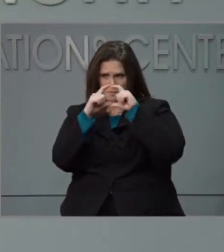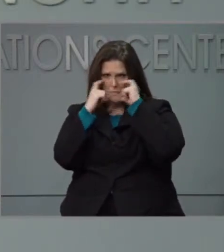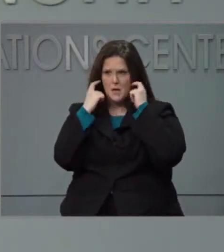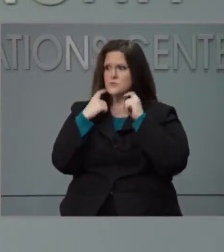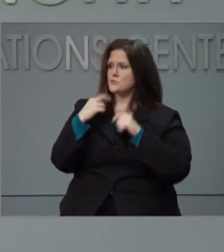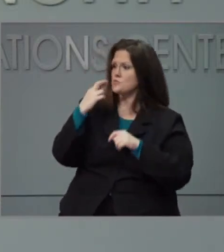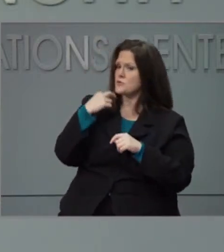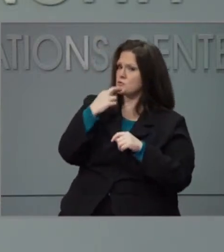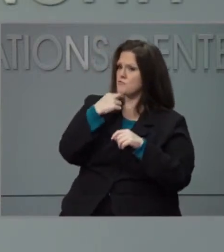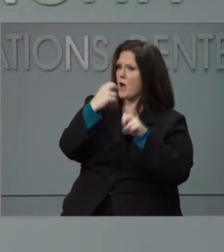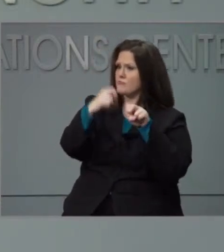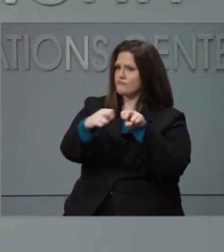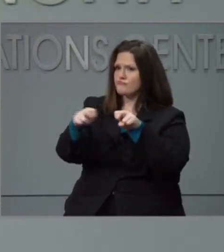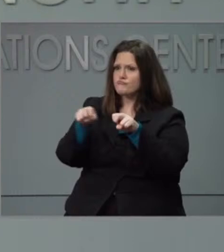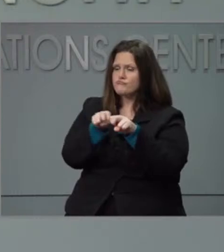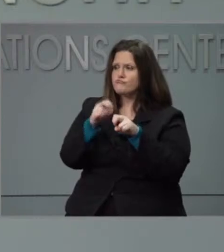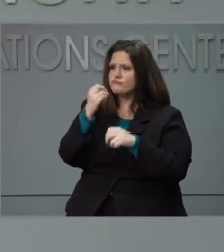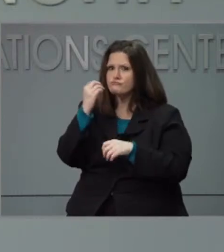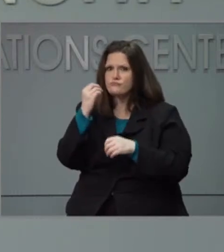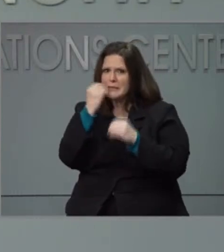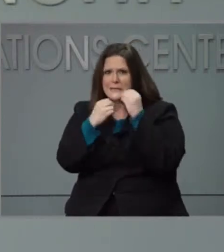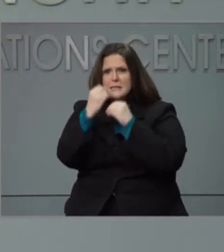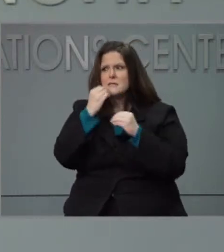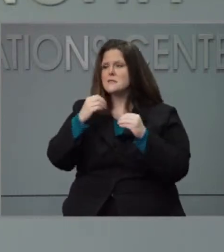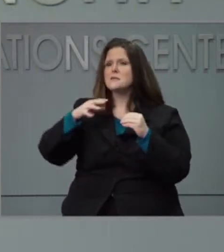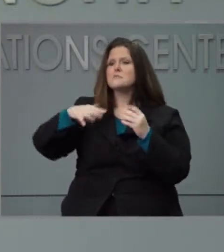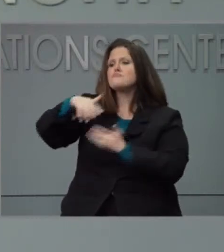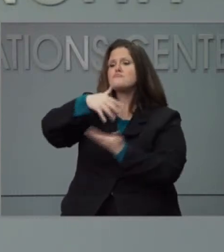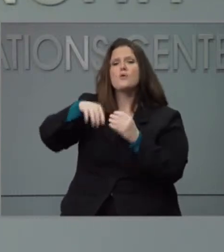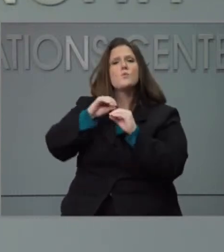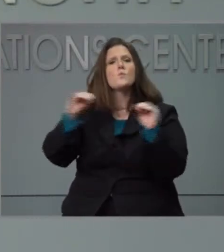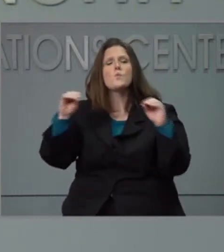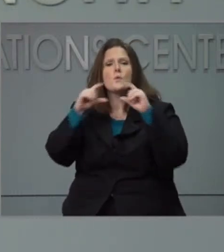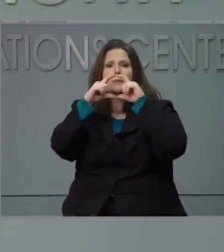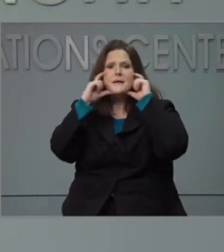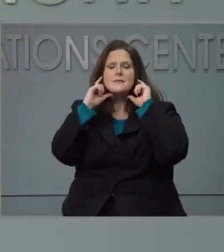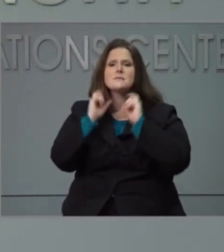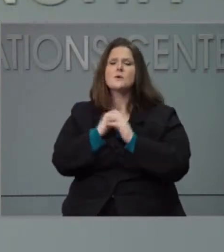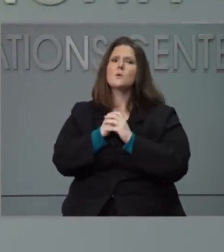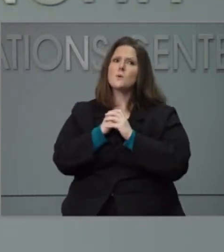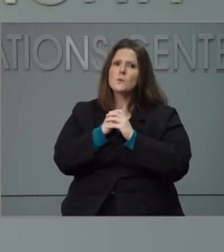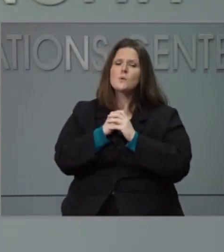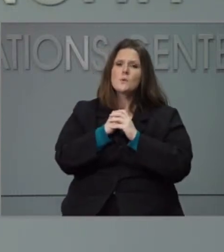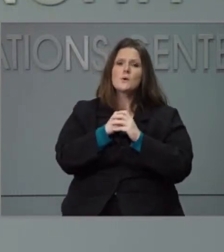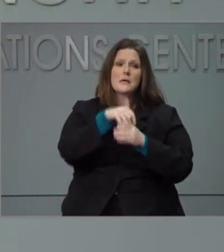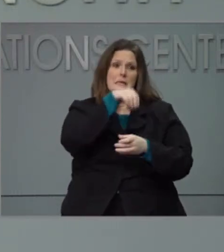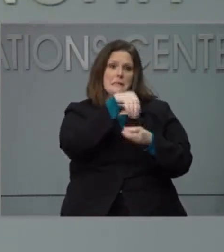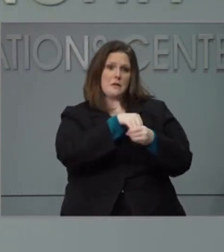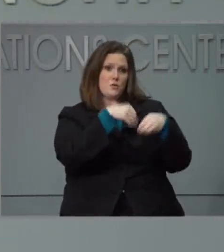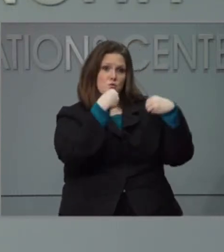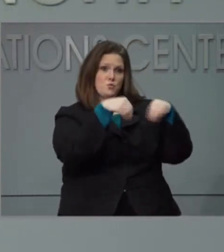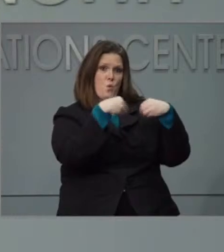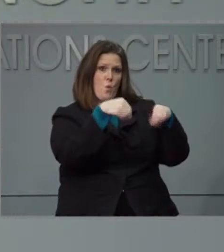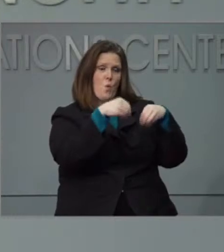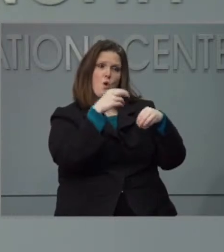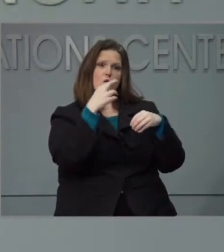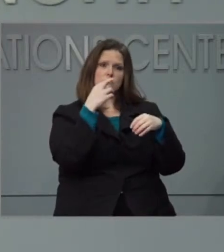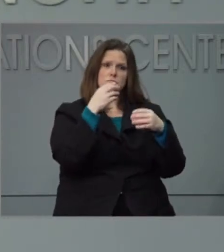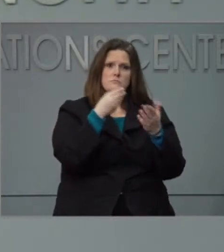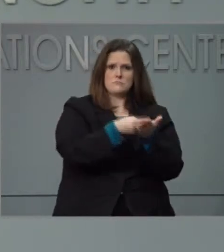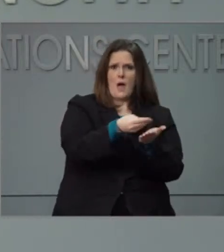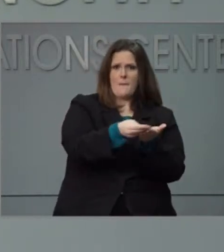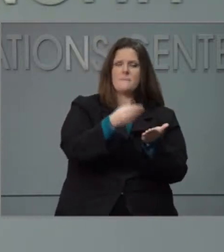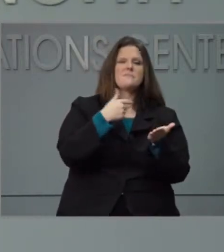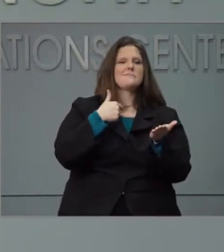seeing people who are not complying with the rules. When you're in a retail establishment, I recommend going and